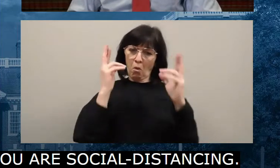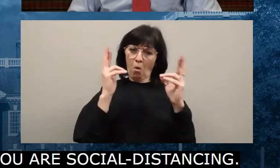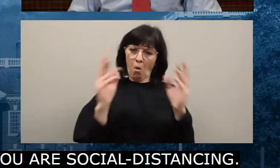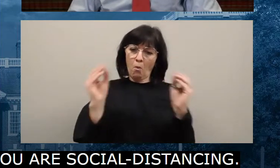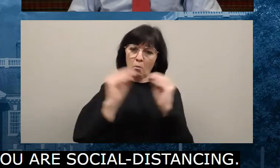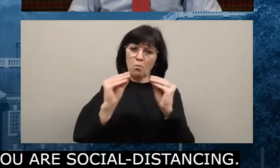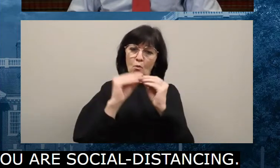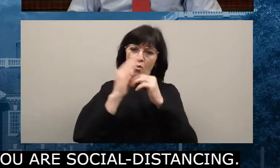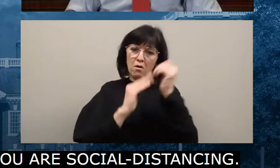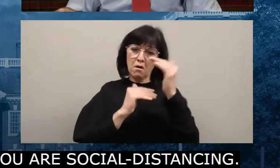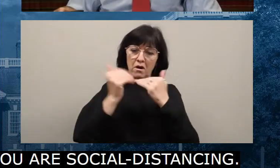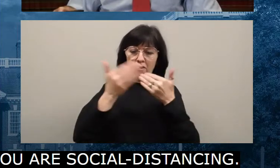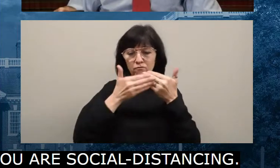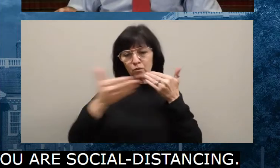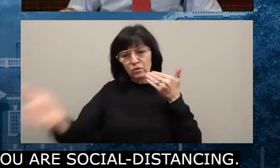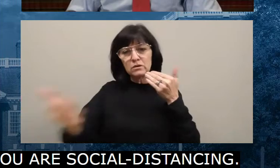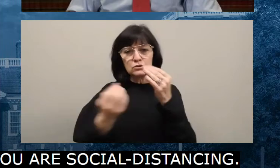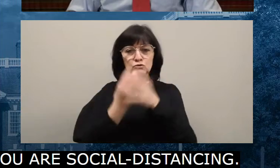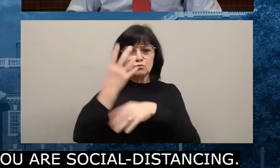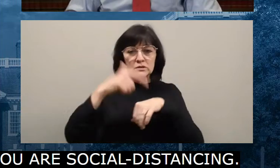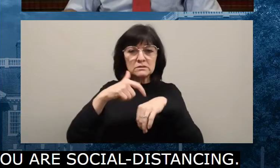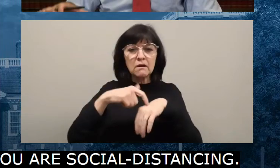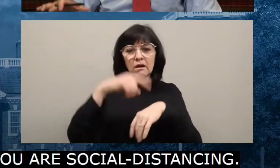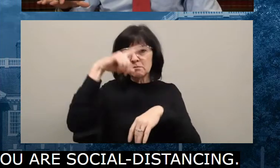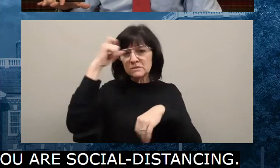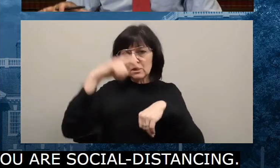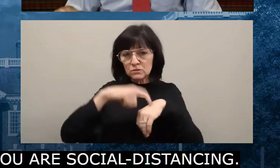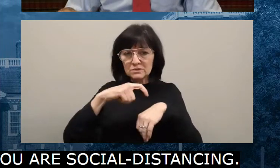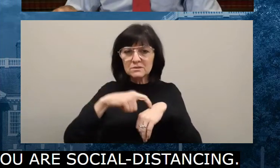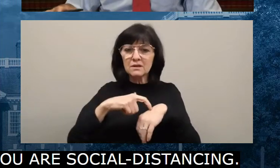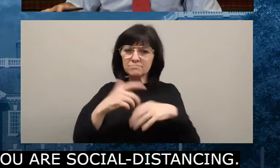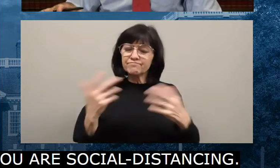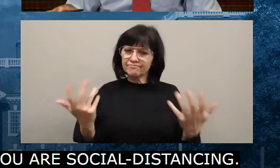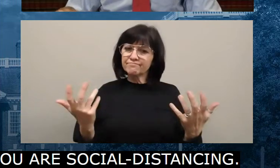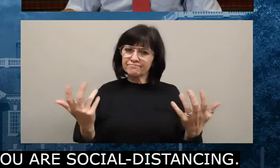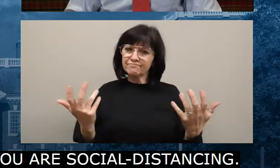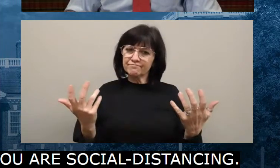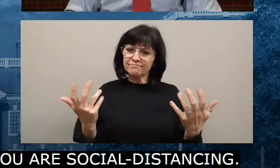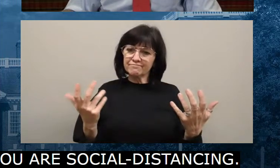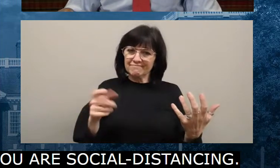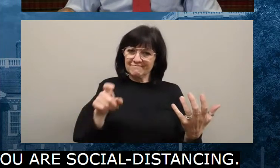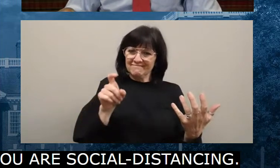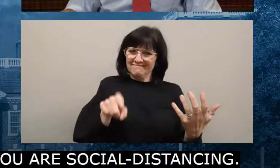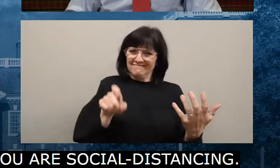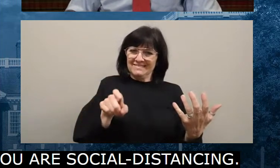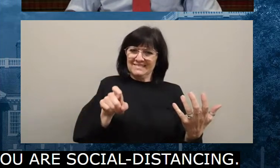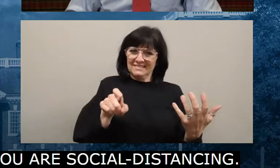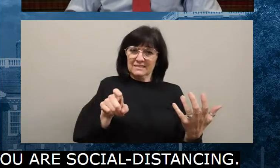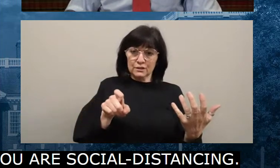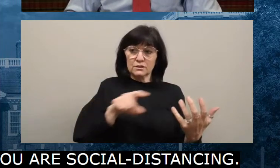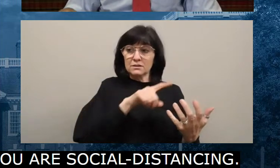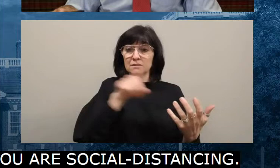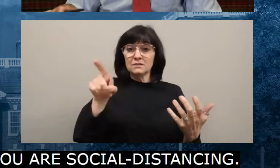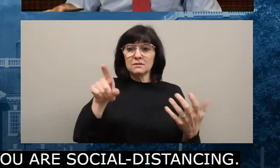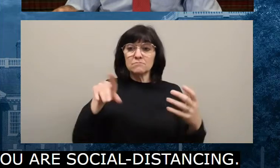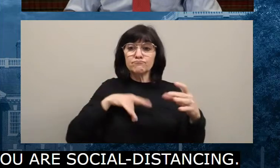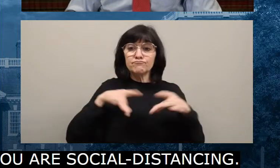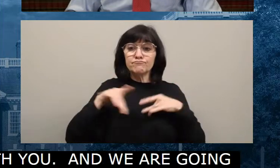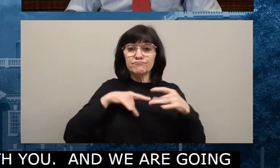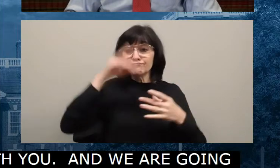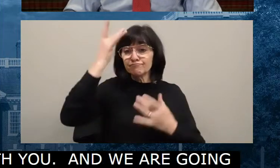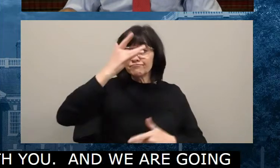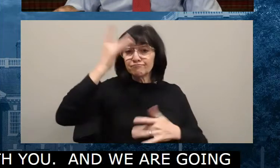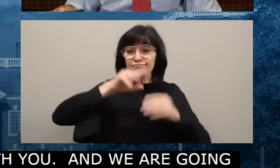going to be able to do that if we're able to start to push those new cases on a day-to-day basis down,